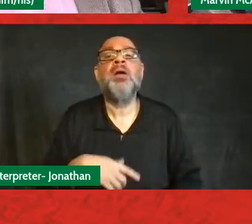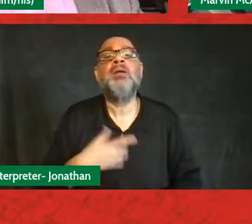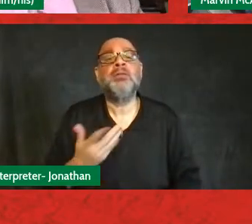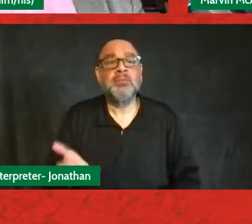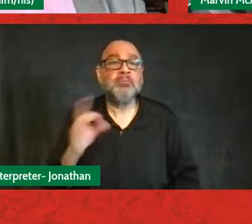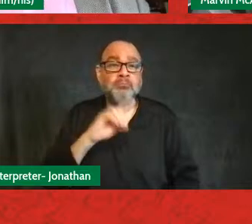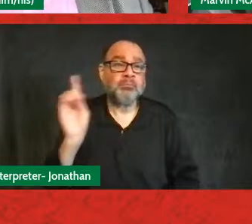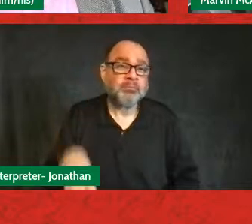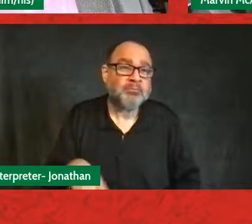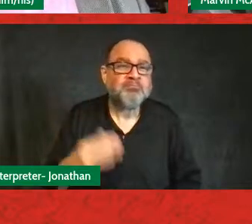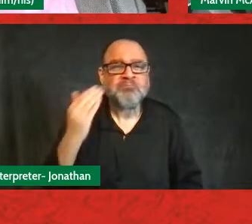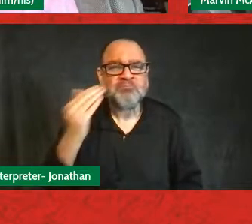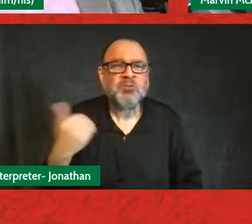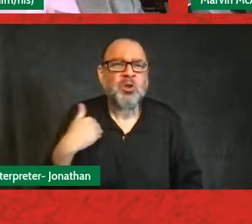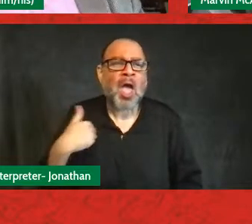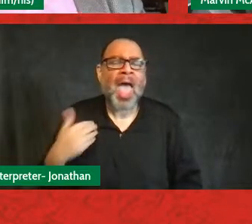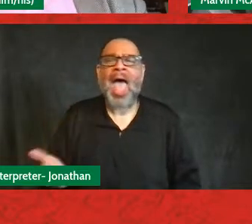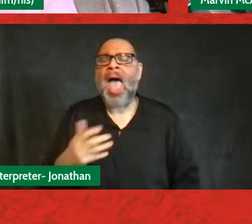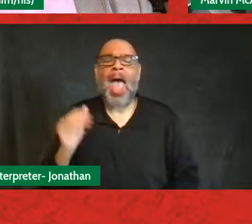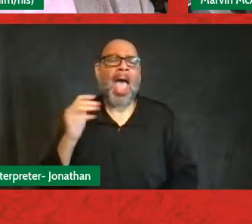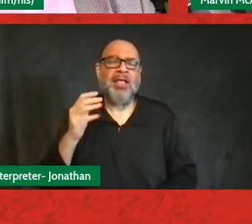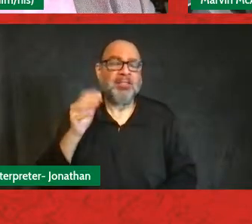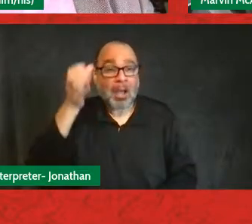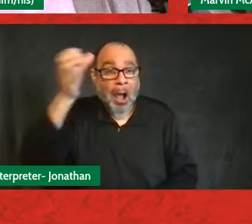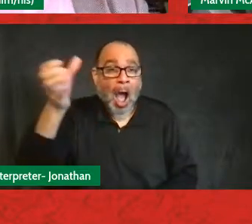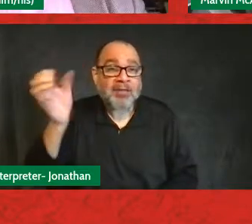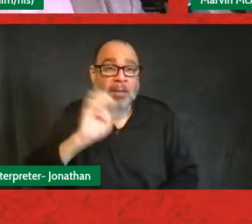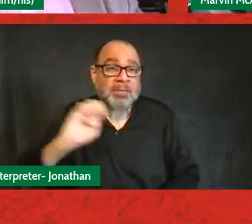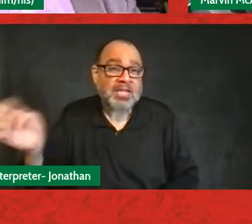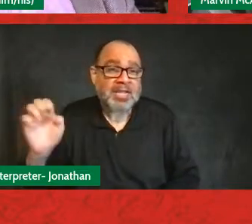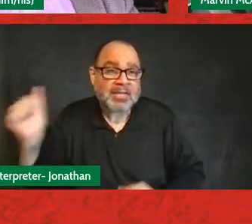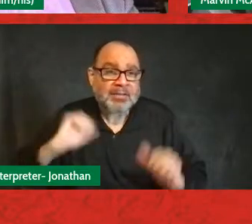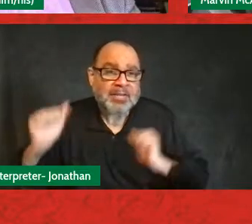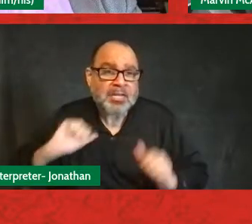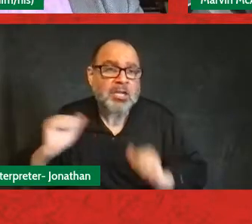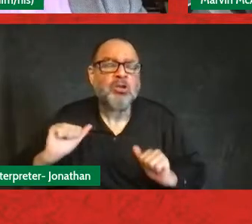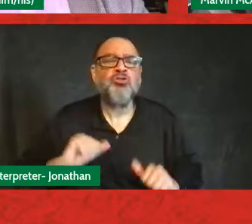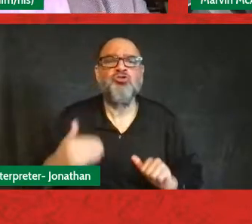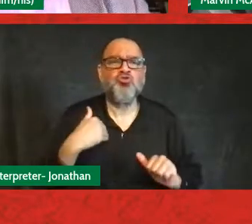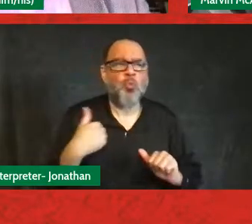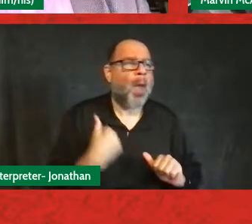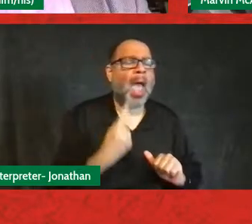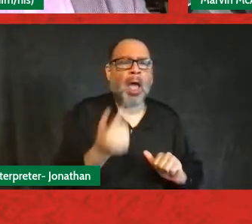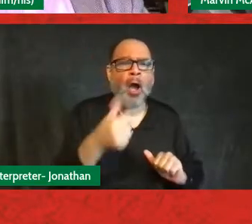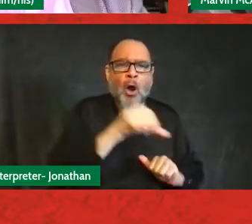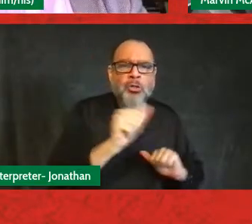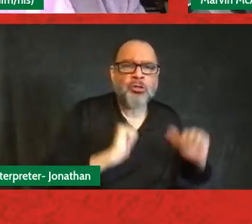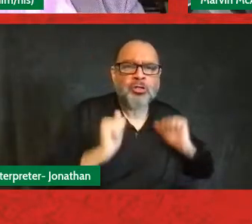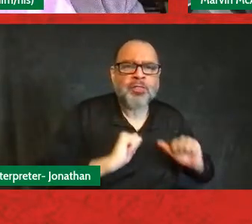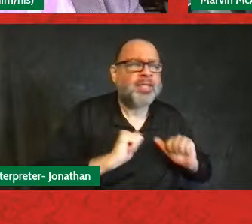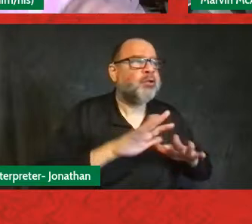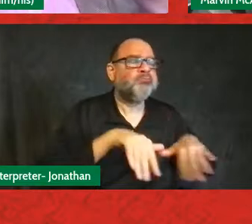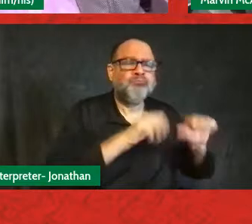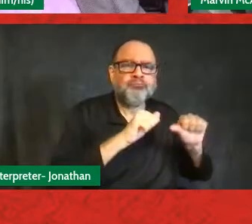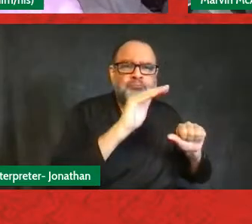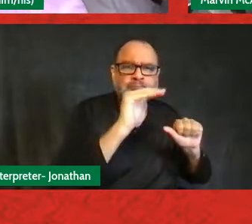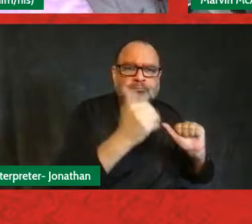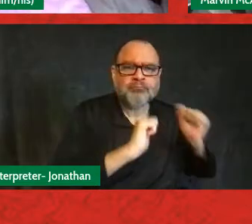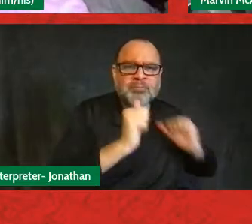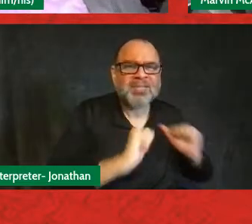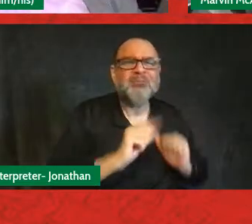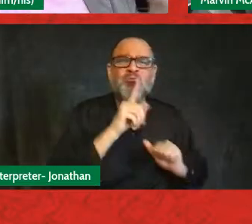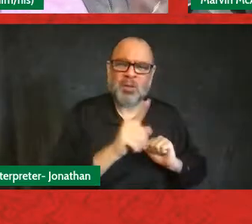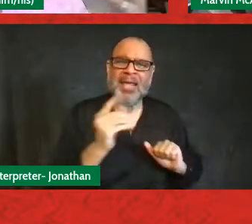Pocket Theater, there was the Concept East Theater, the Fisher Theater did productions of African-American productions, Wayne State University had a Black theater program. So I grew